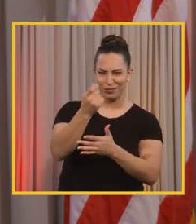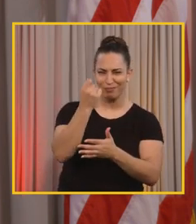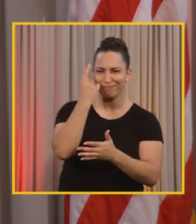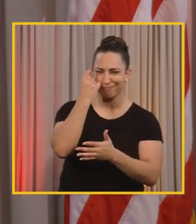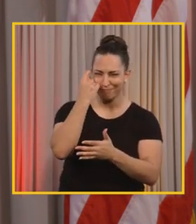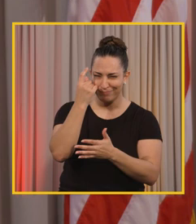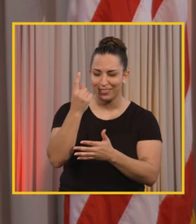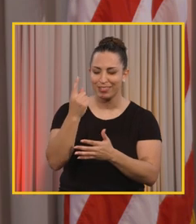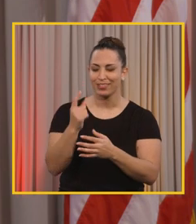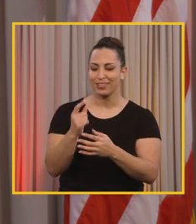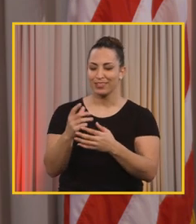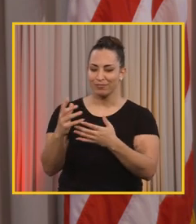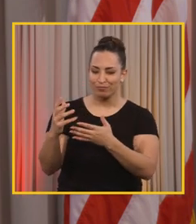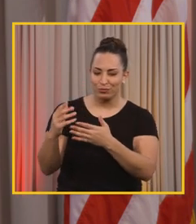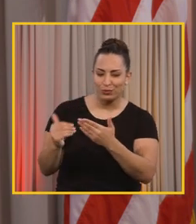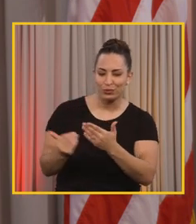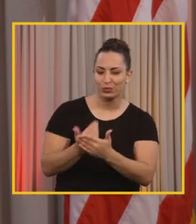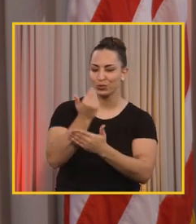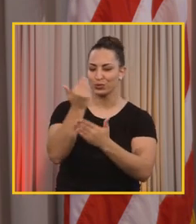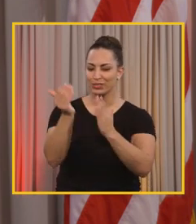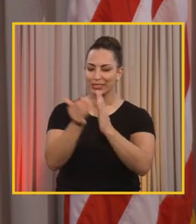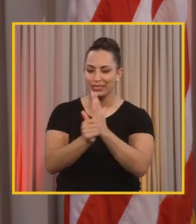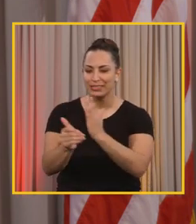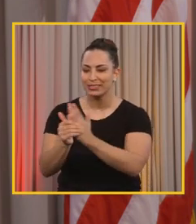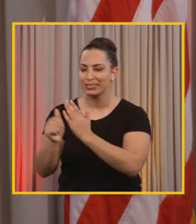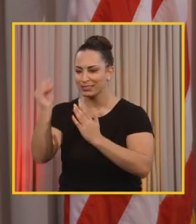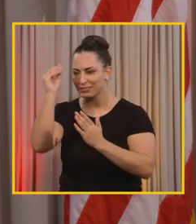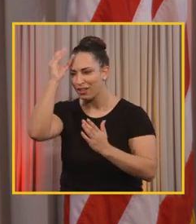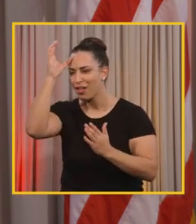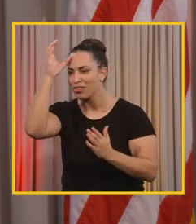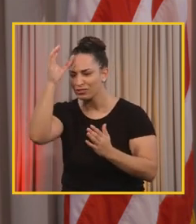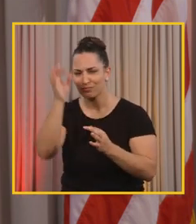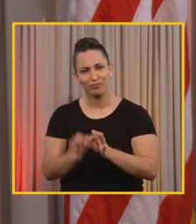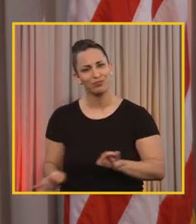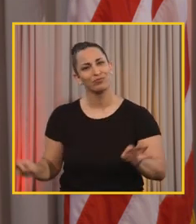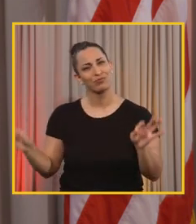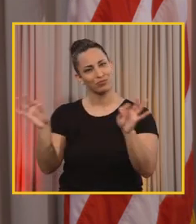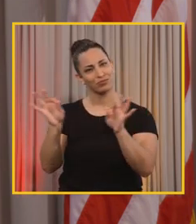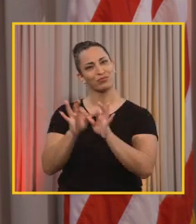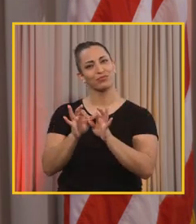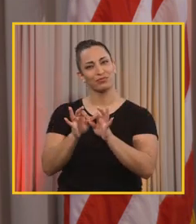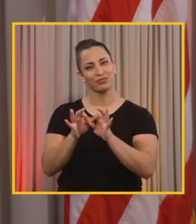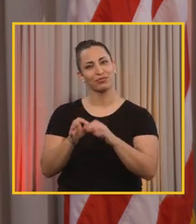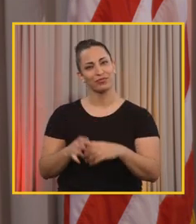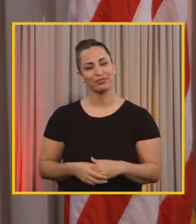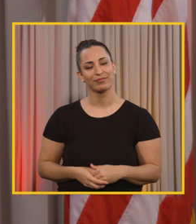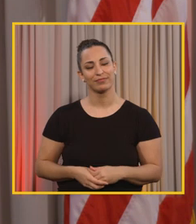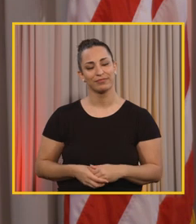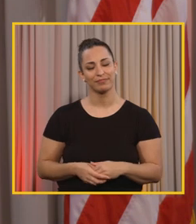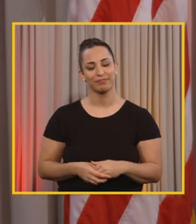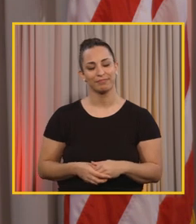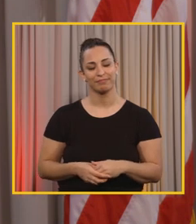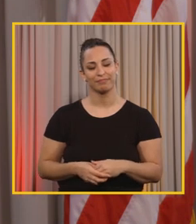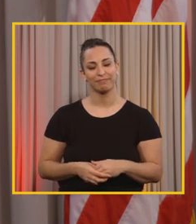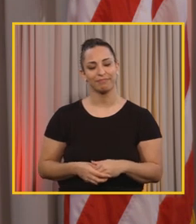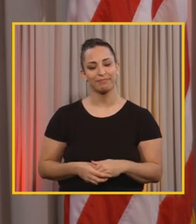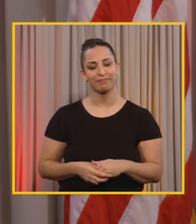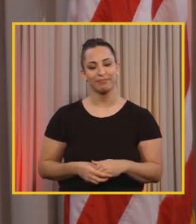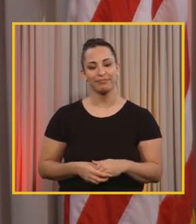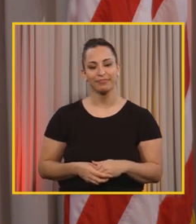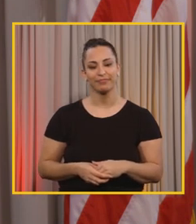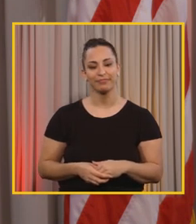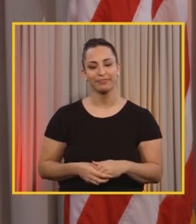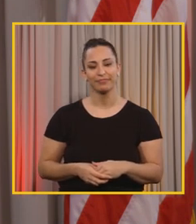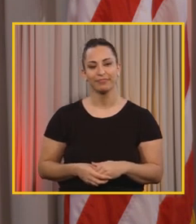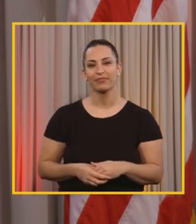your hard work, you have demonstrated that you understand the importance of acquiring new